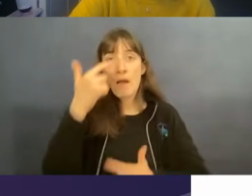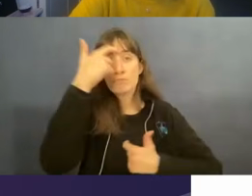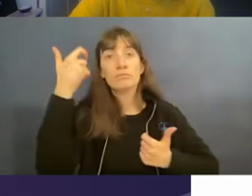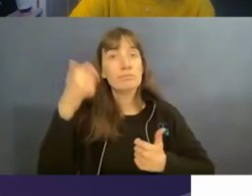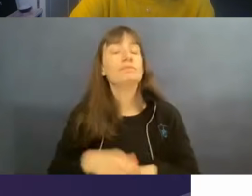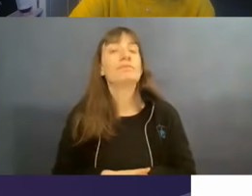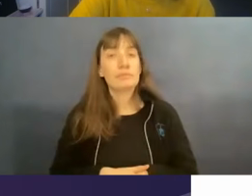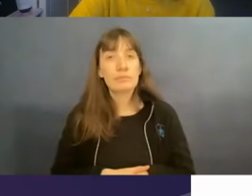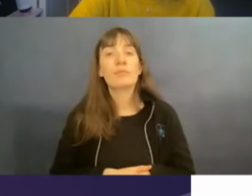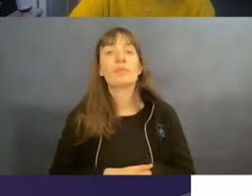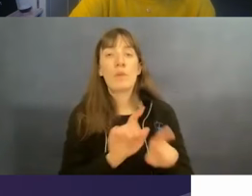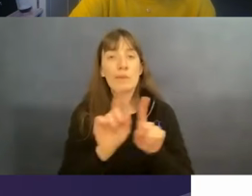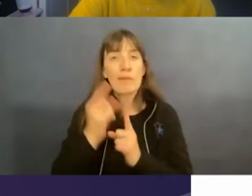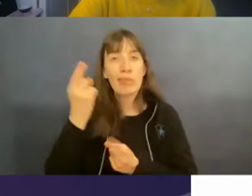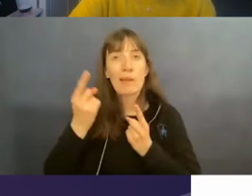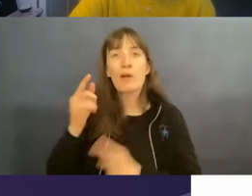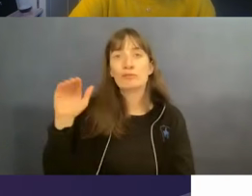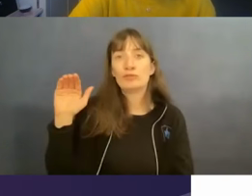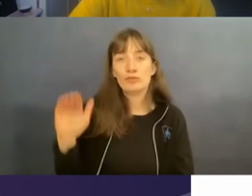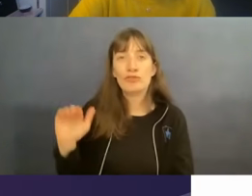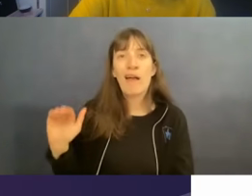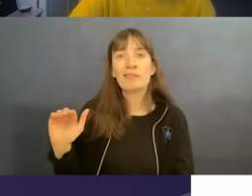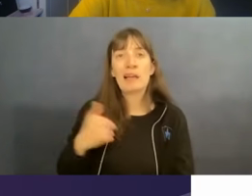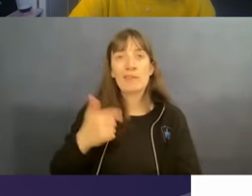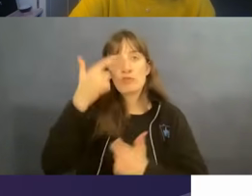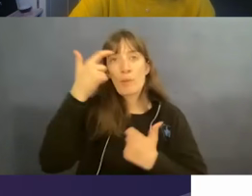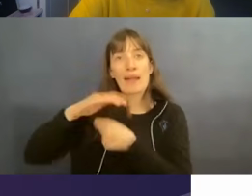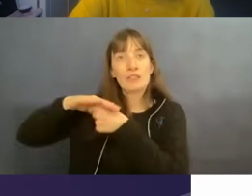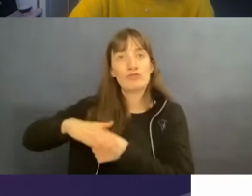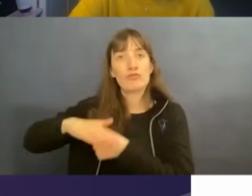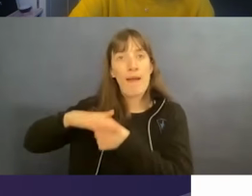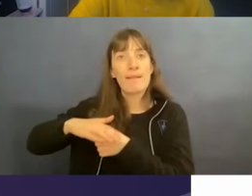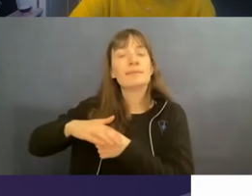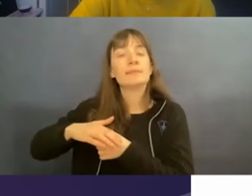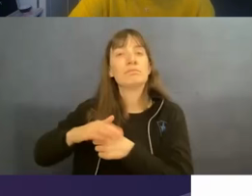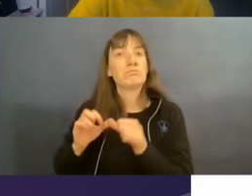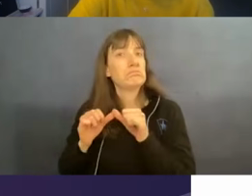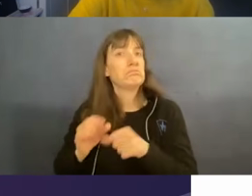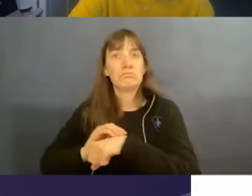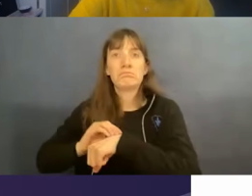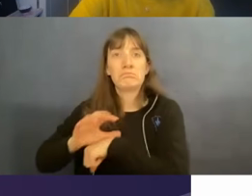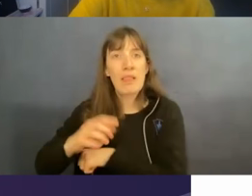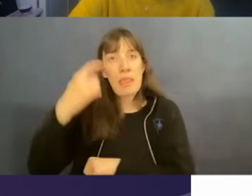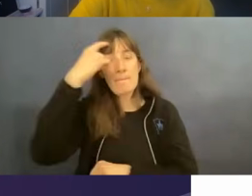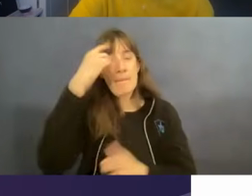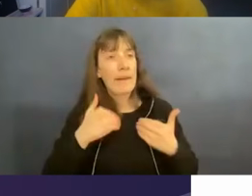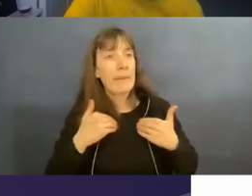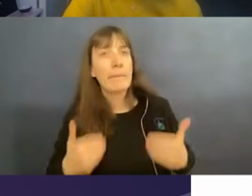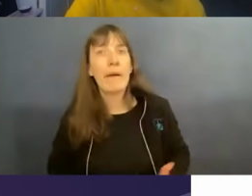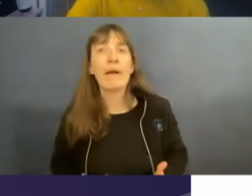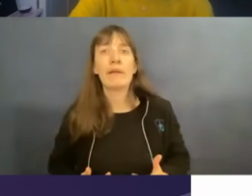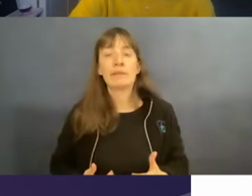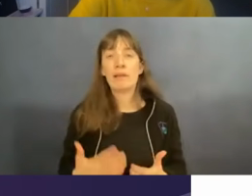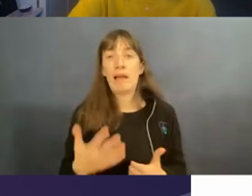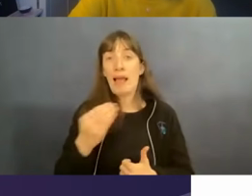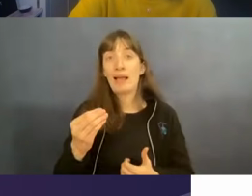of child traumatic stress and how that can have a continual impact on the mind, body, and